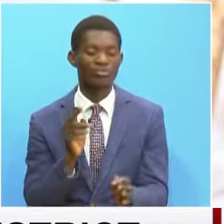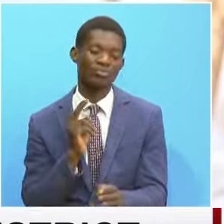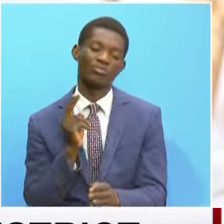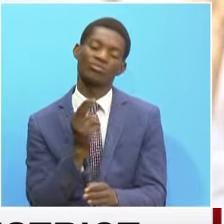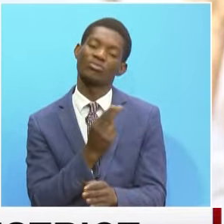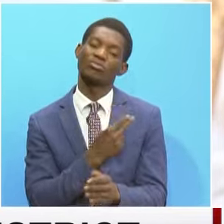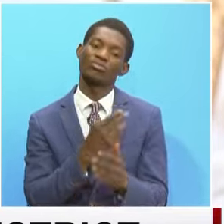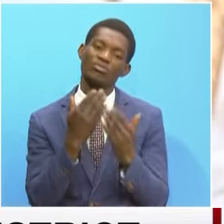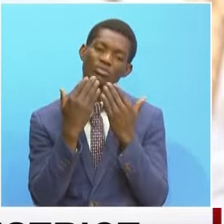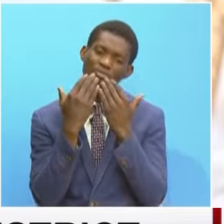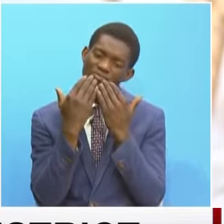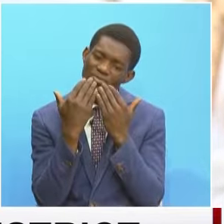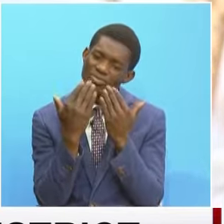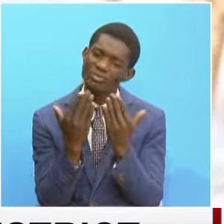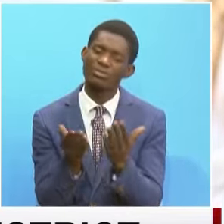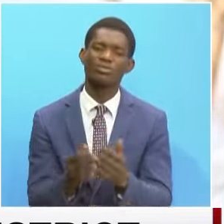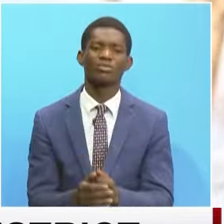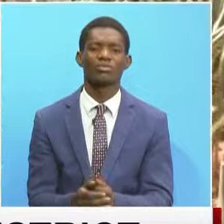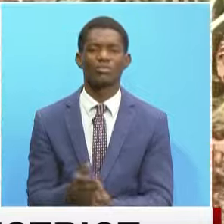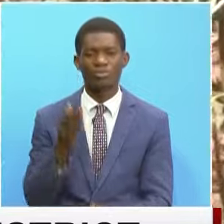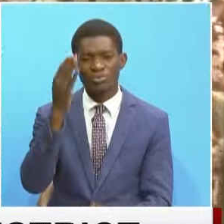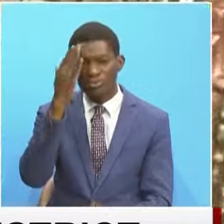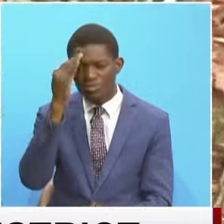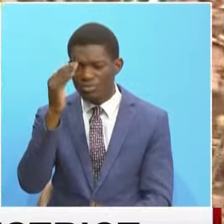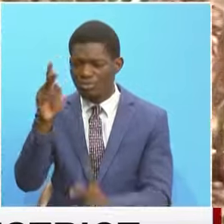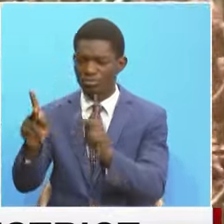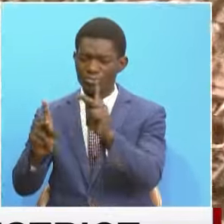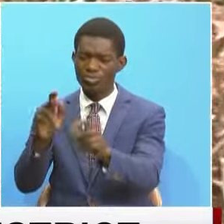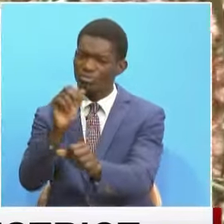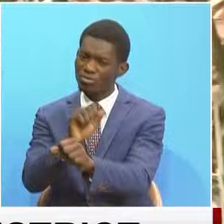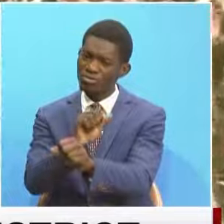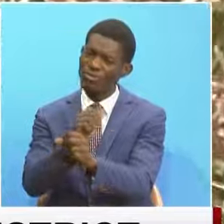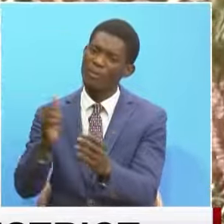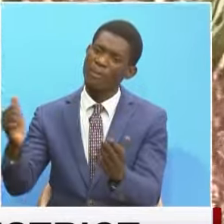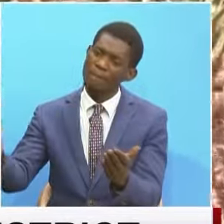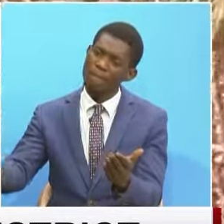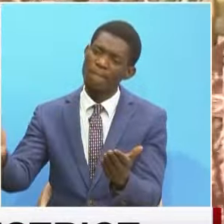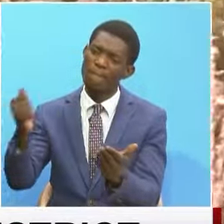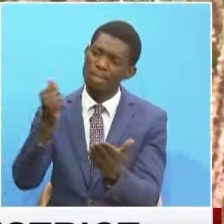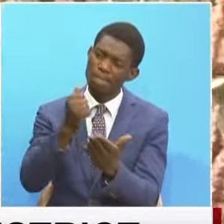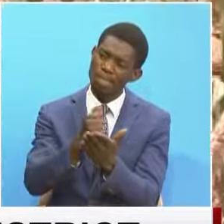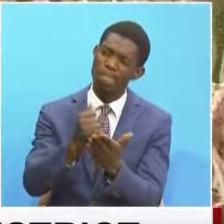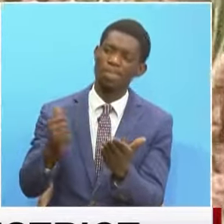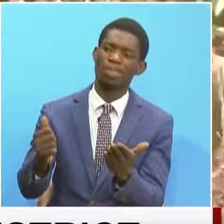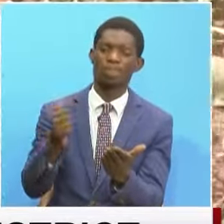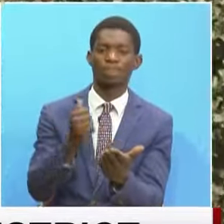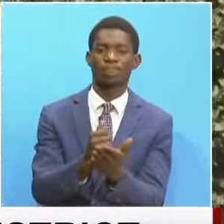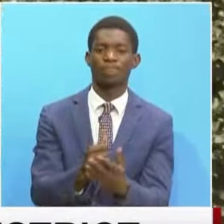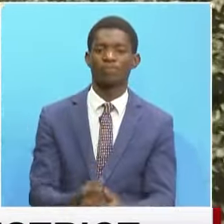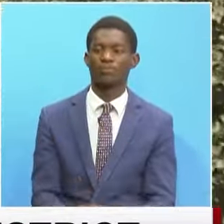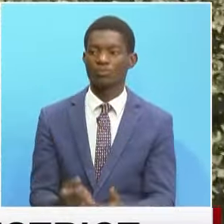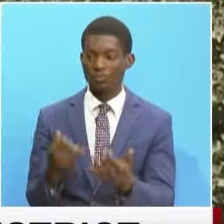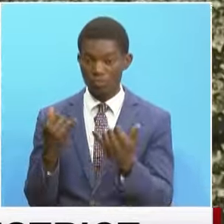organization, for providing employment to our people. Government, on the other hand, is responding to the effect of drought in